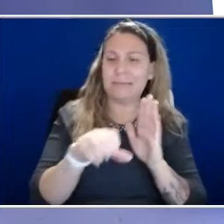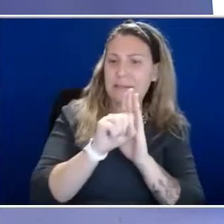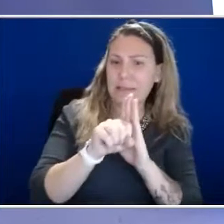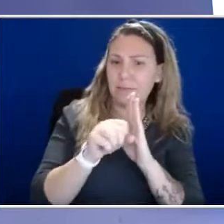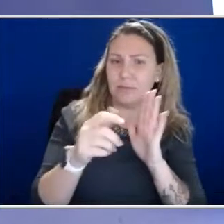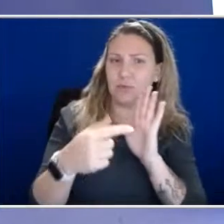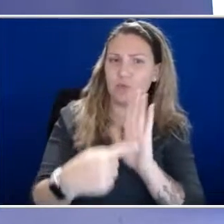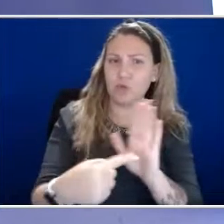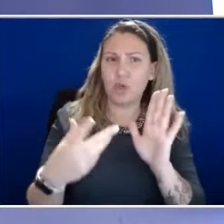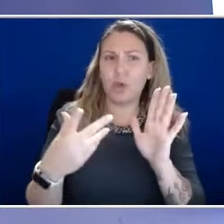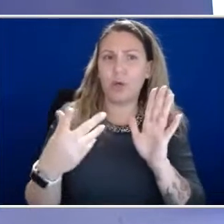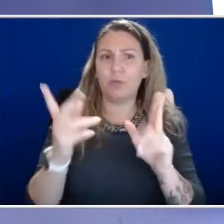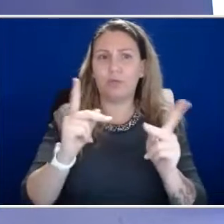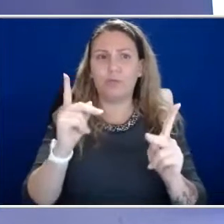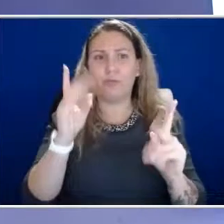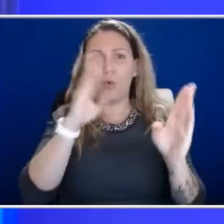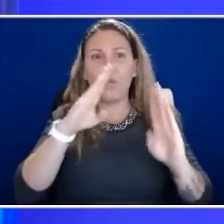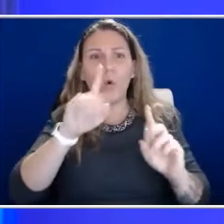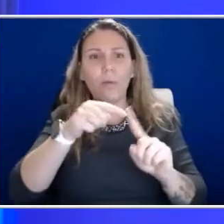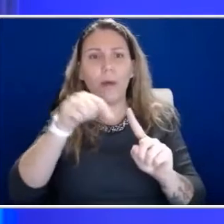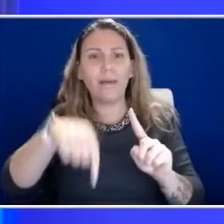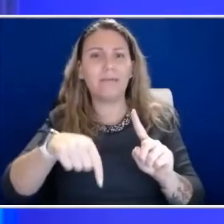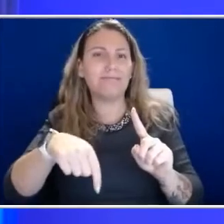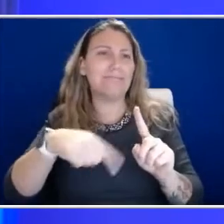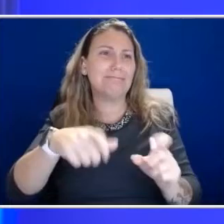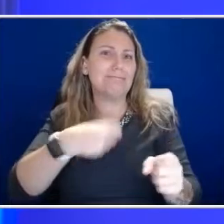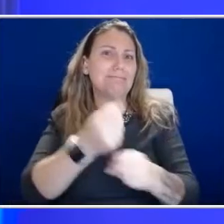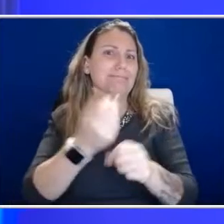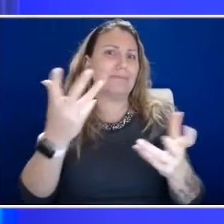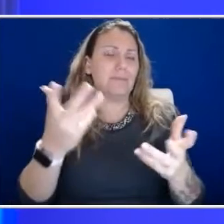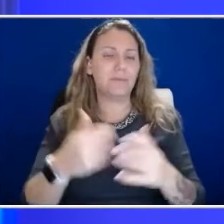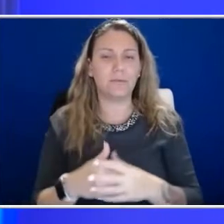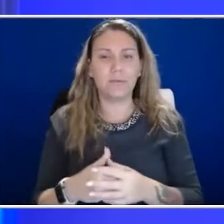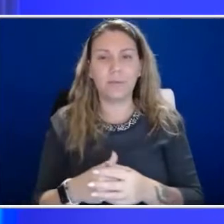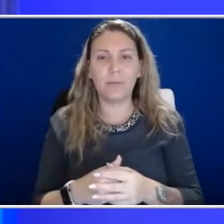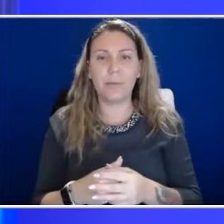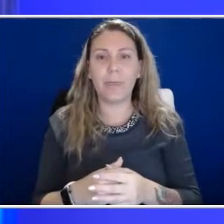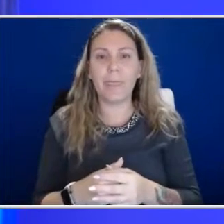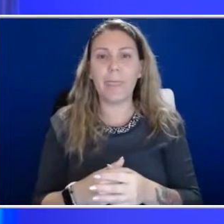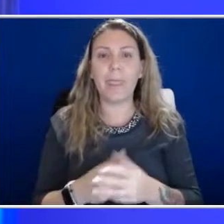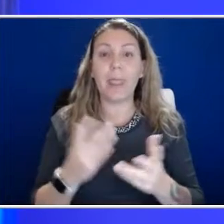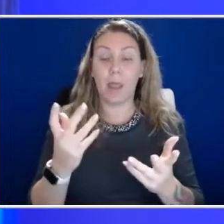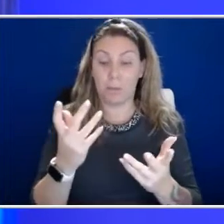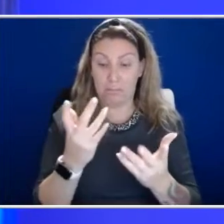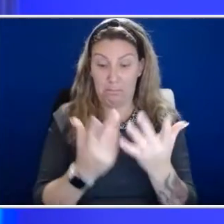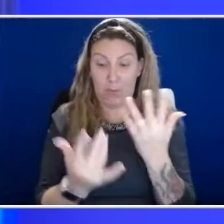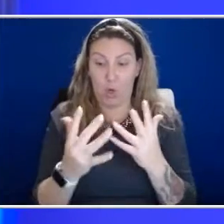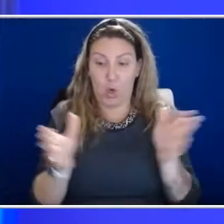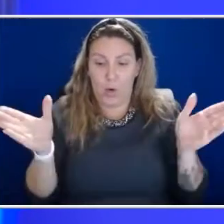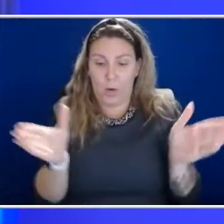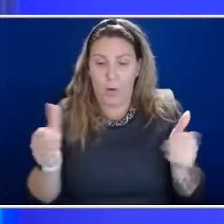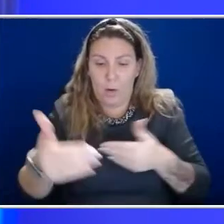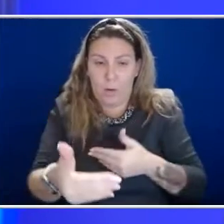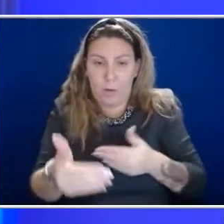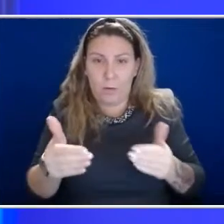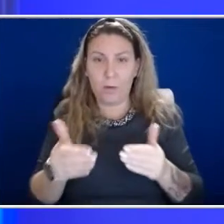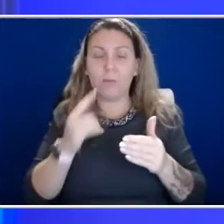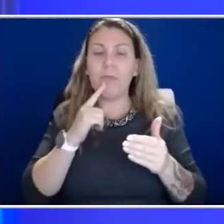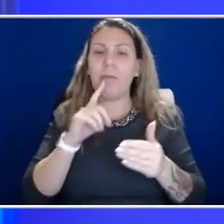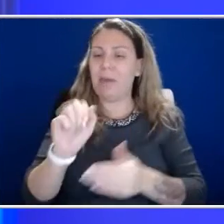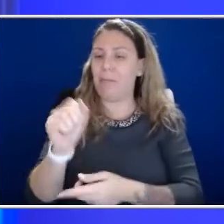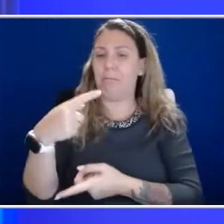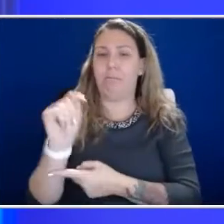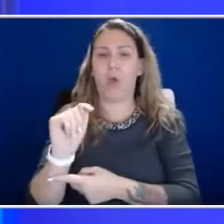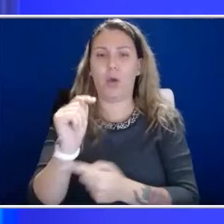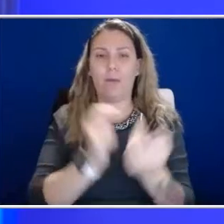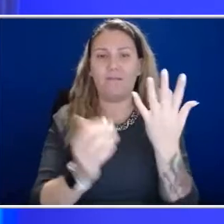time of year. Absolutely. So someone incurring burn in a closed space, say there was an apartment fire or house fire, they were in